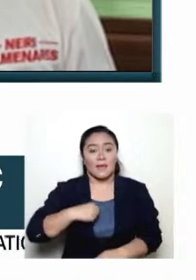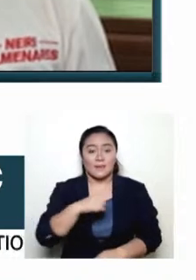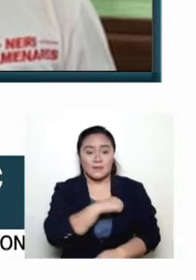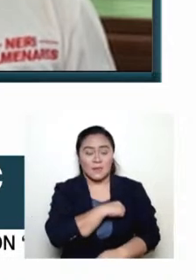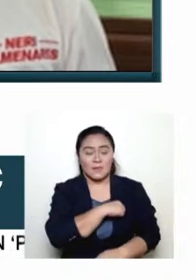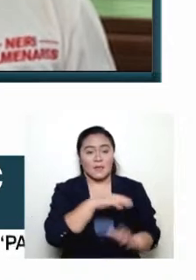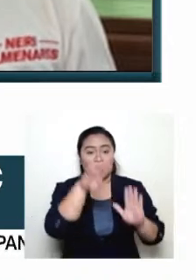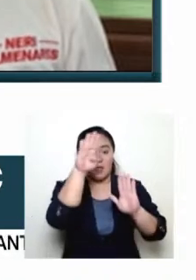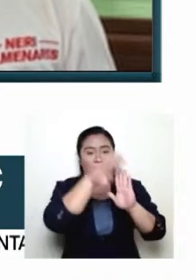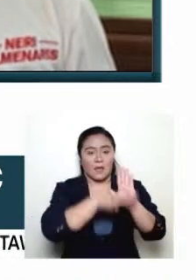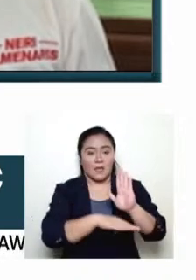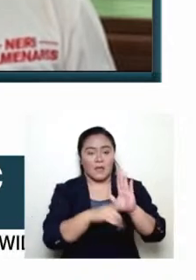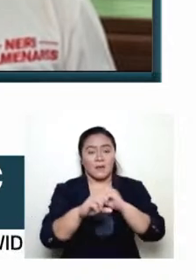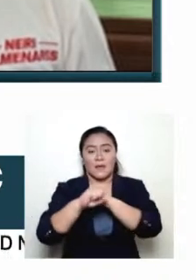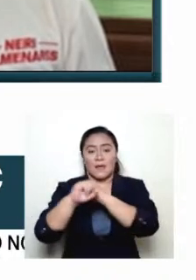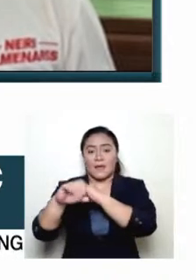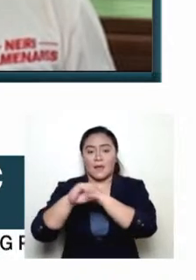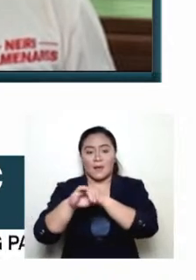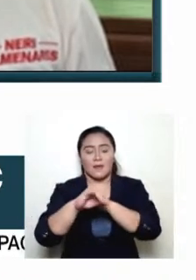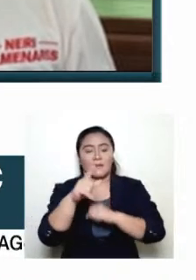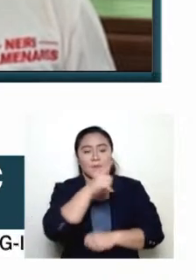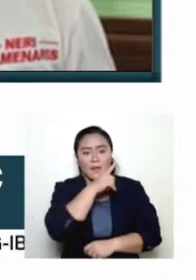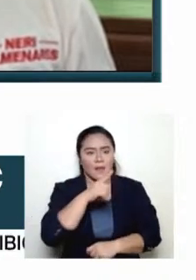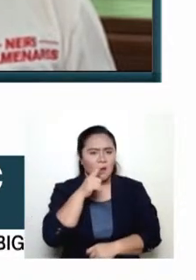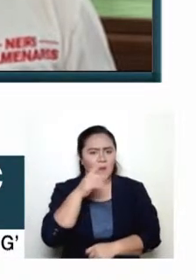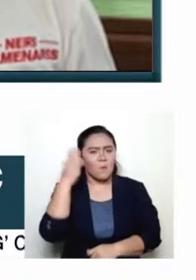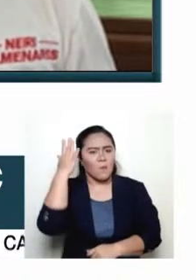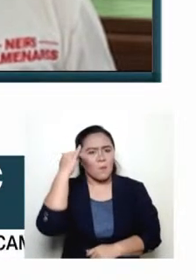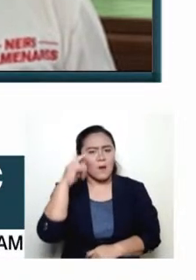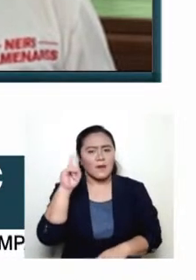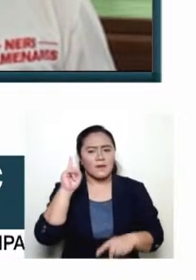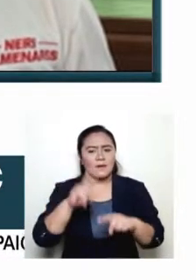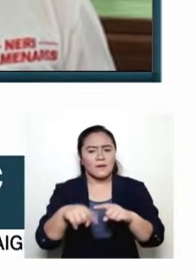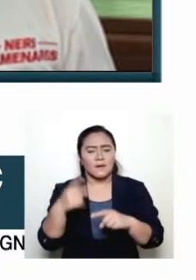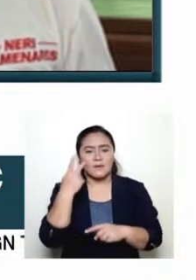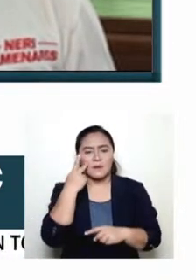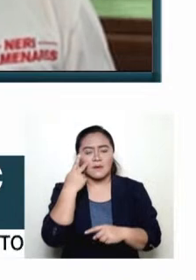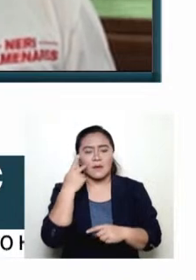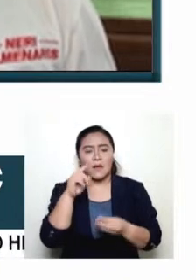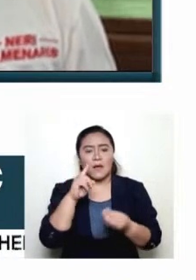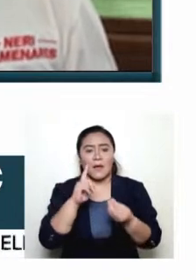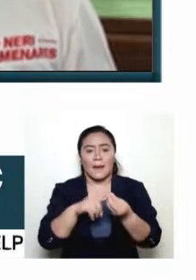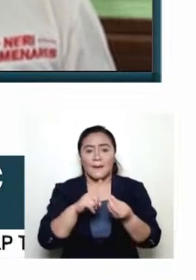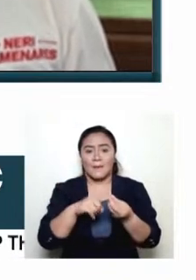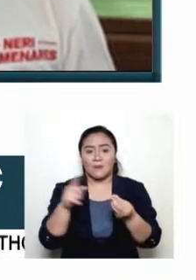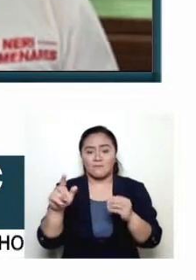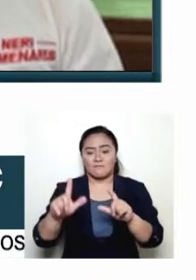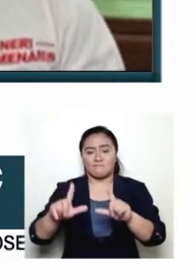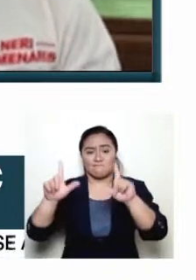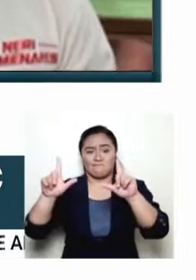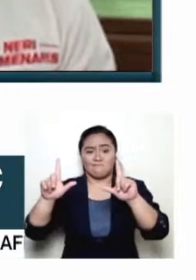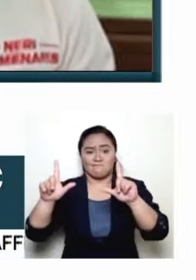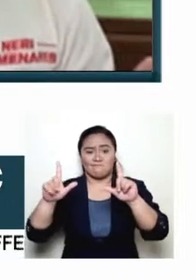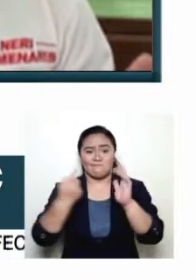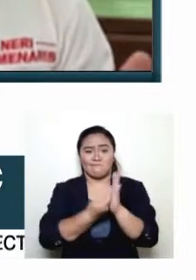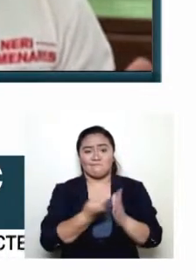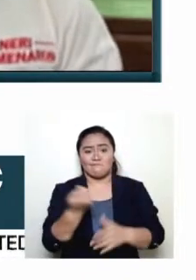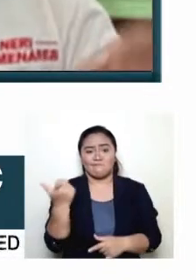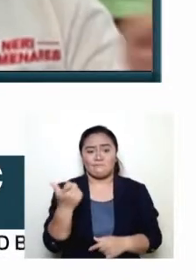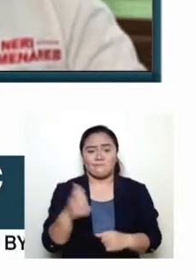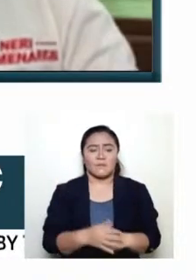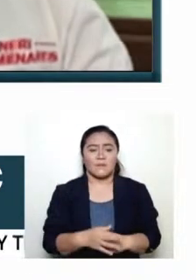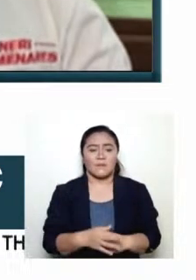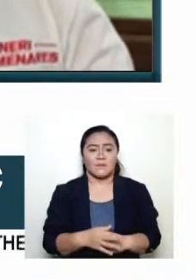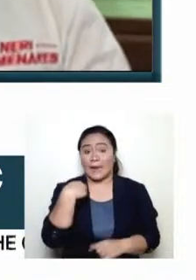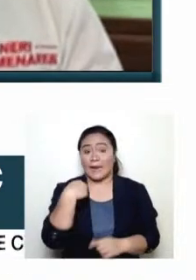Robredo campaign. Why can't you seem to shake this tag off? Well, you see, ang red tagging naman nila has